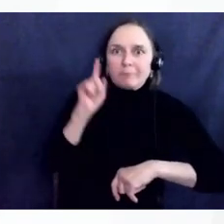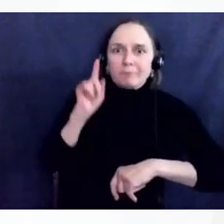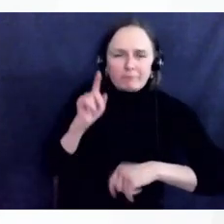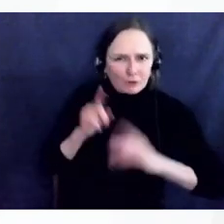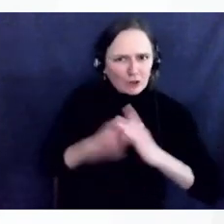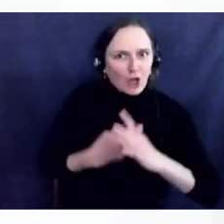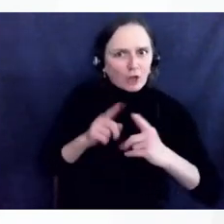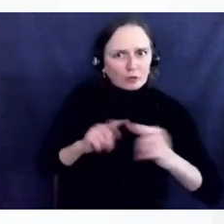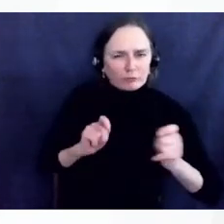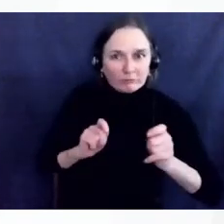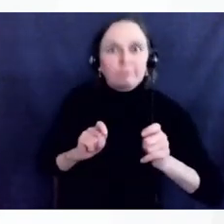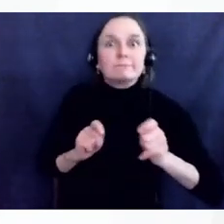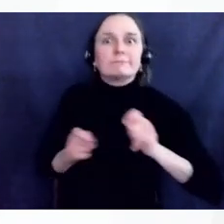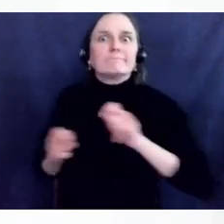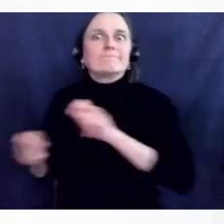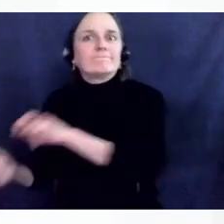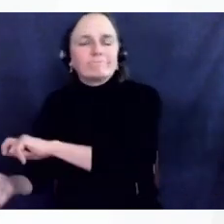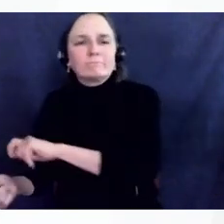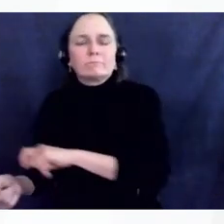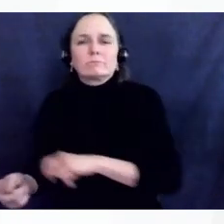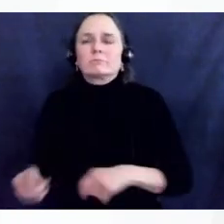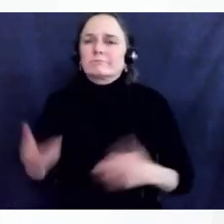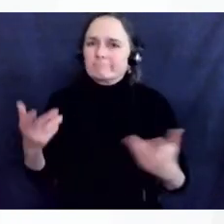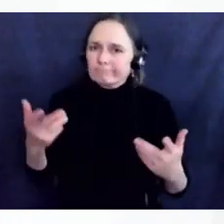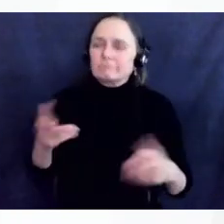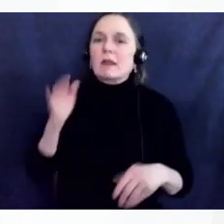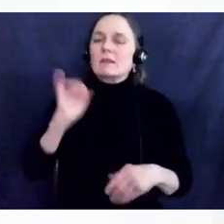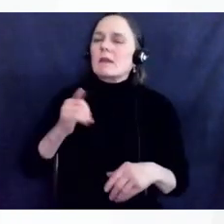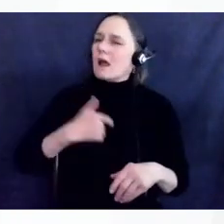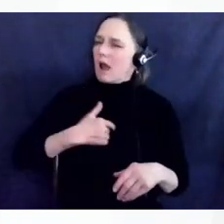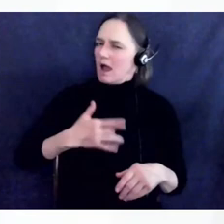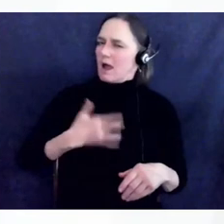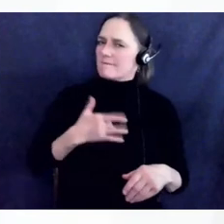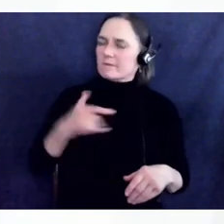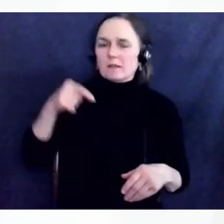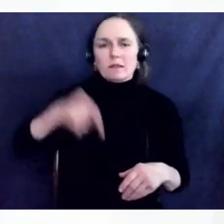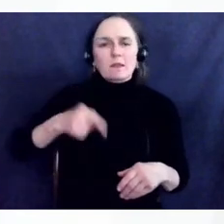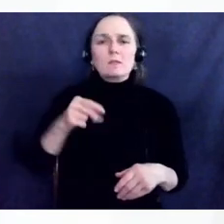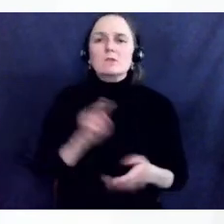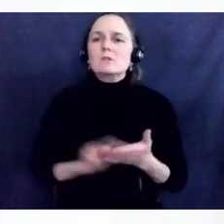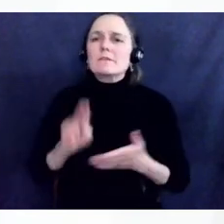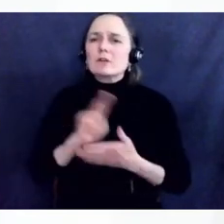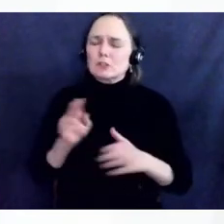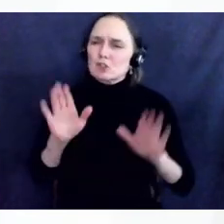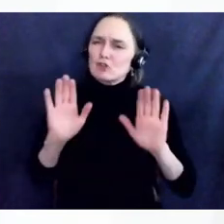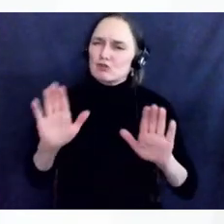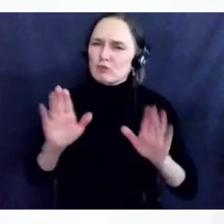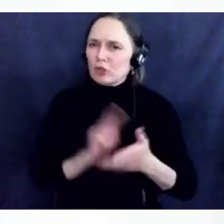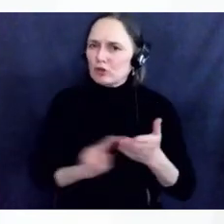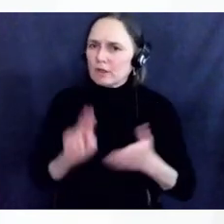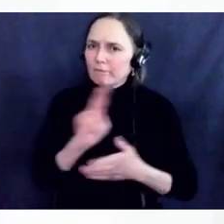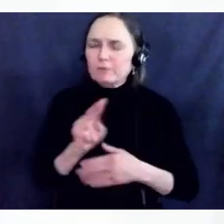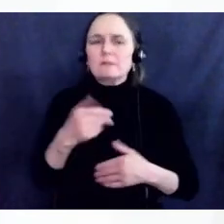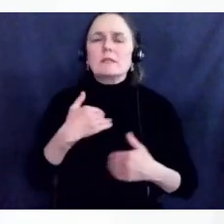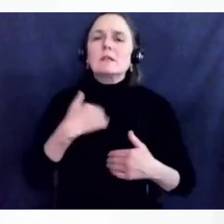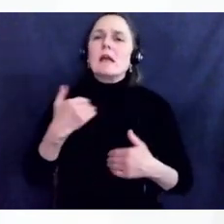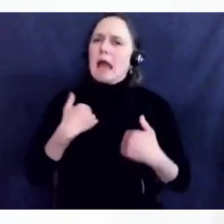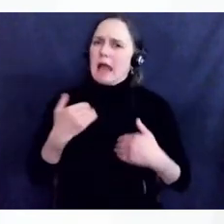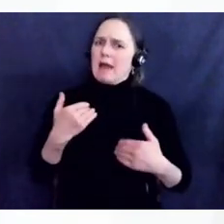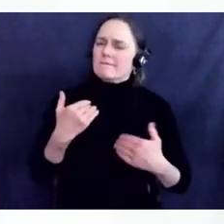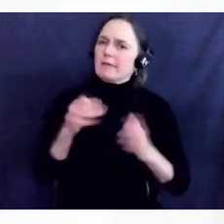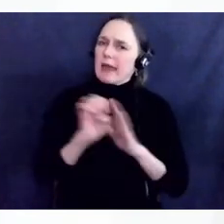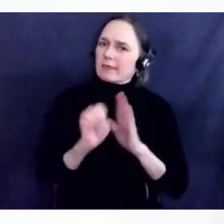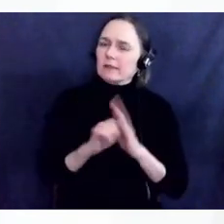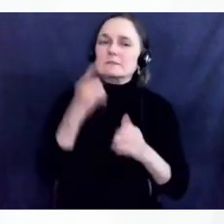university, guided by values of racial equality and inclusion, and of providing an education that is both